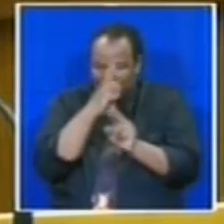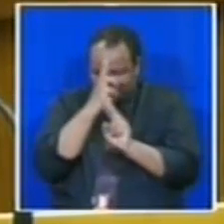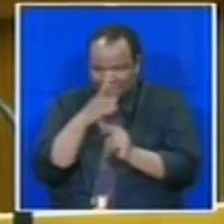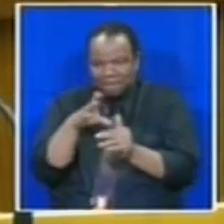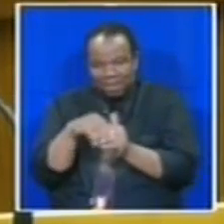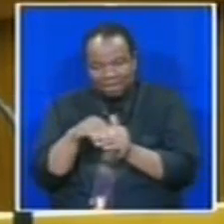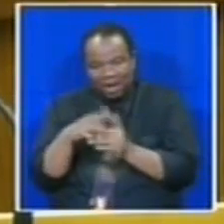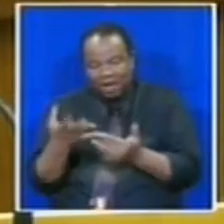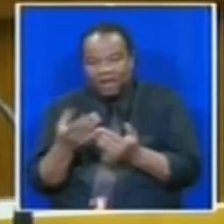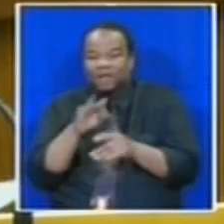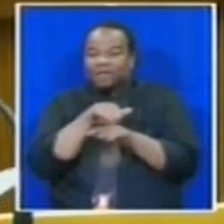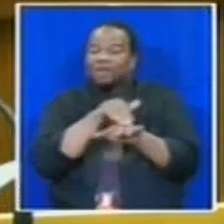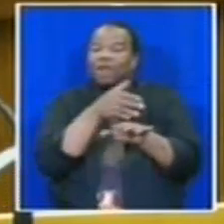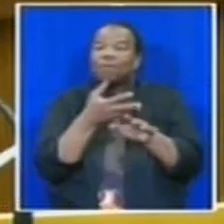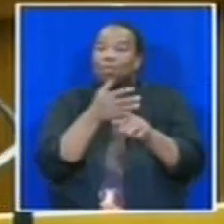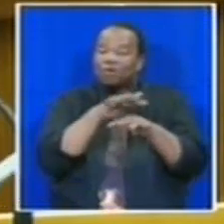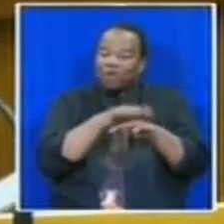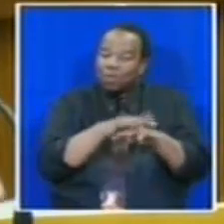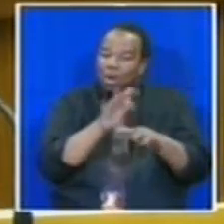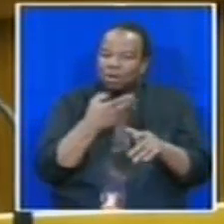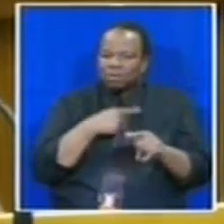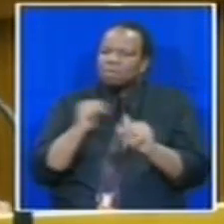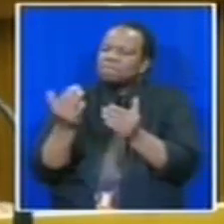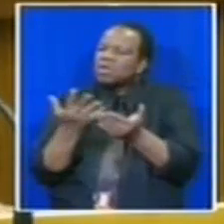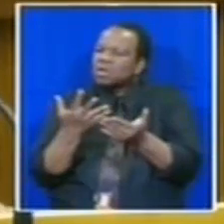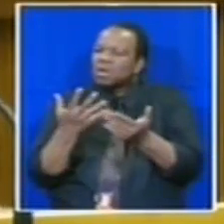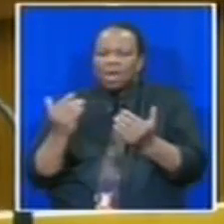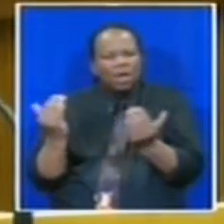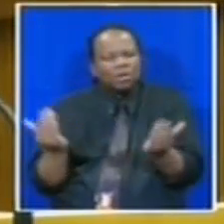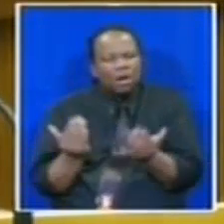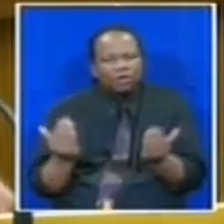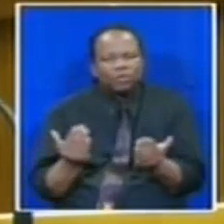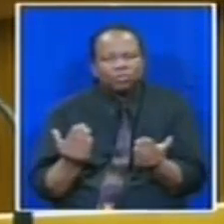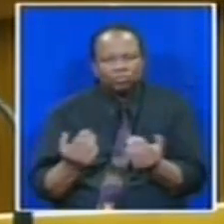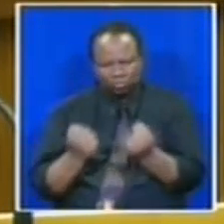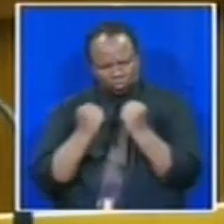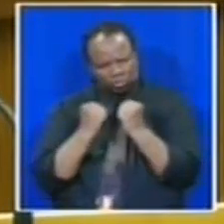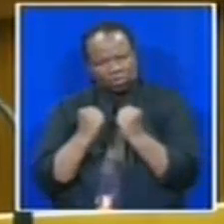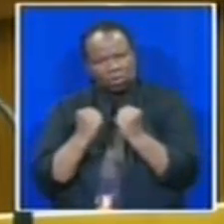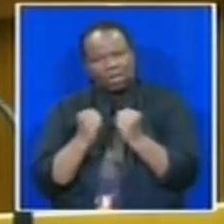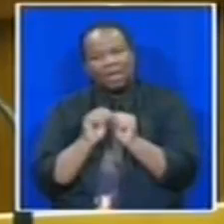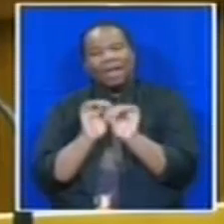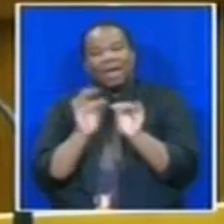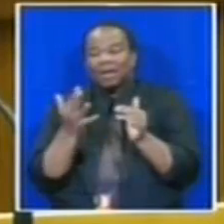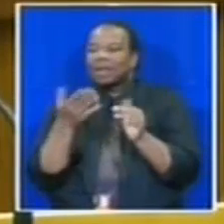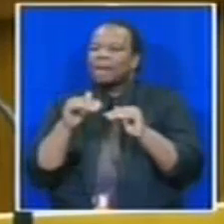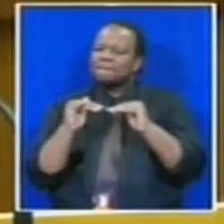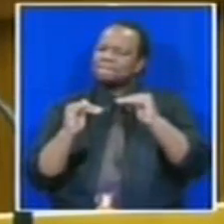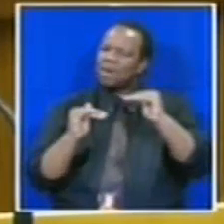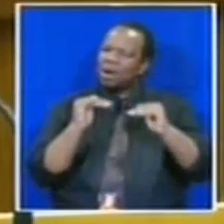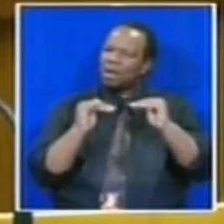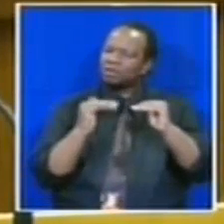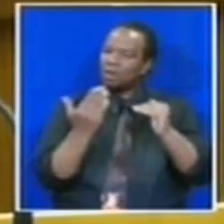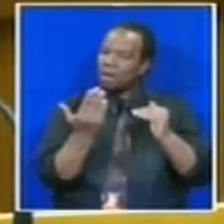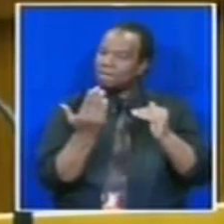MTBPS brings a message of encouragement, resilience, and a delicate, as I said, and balanced approach to